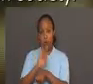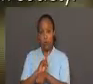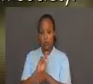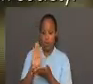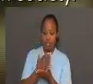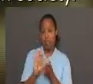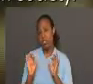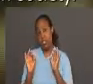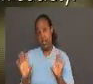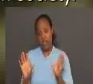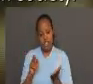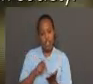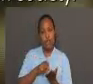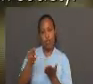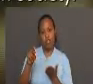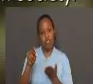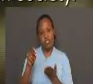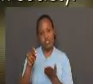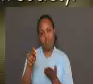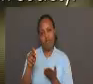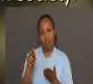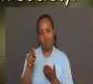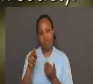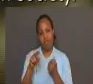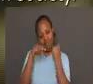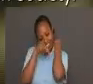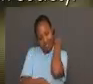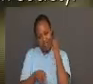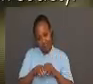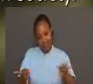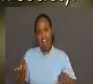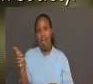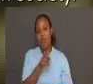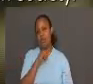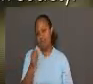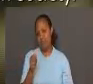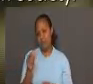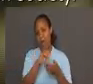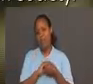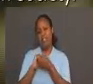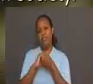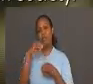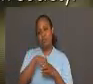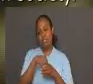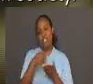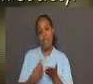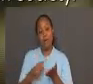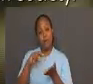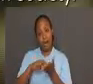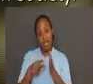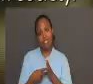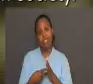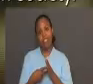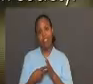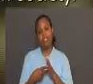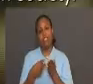citizens, democracy will not be deep-rooted in society. This means it